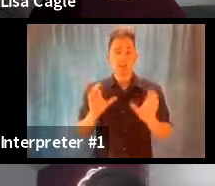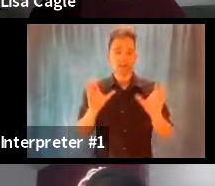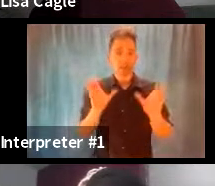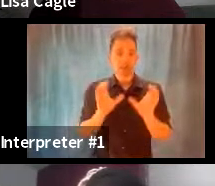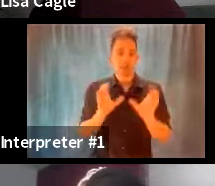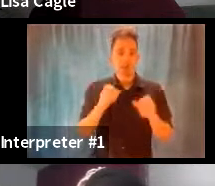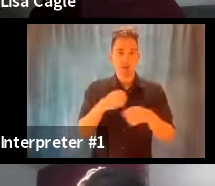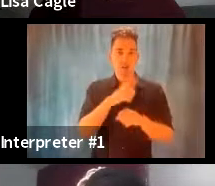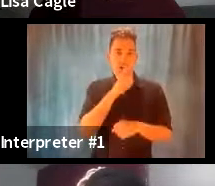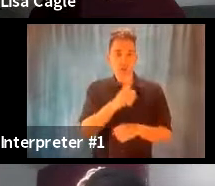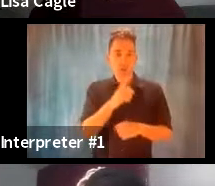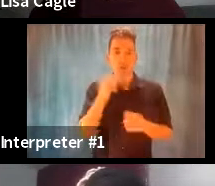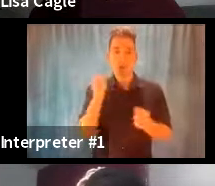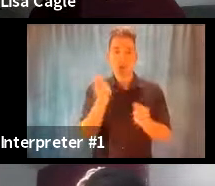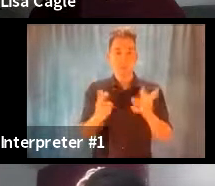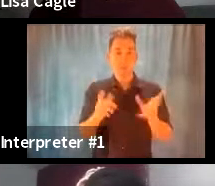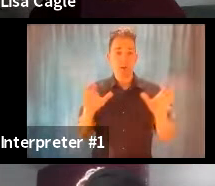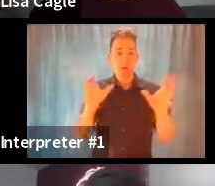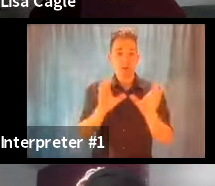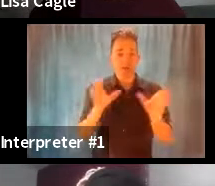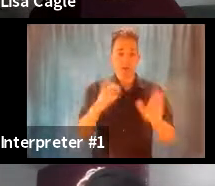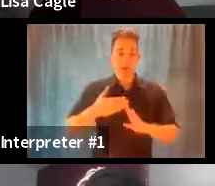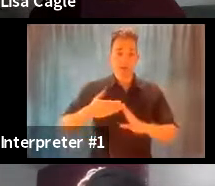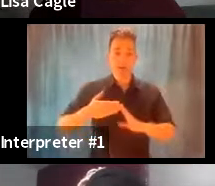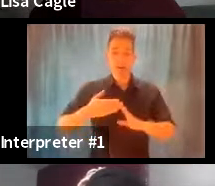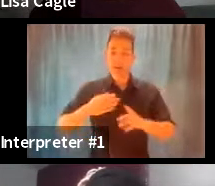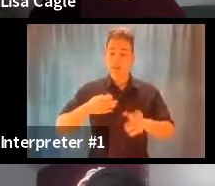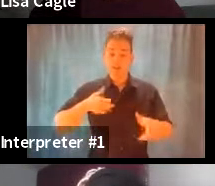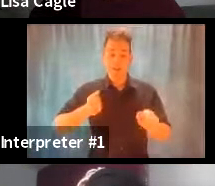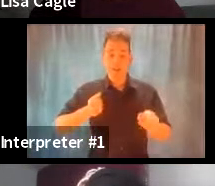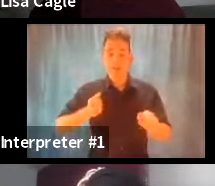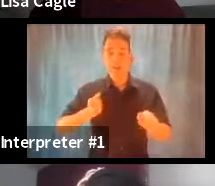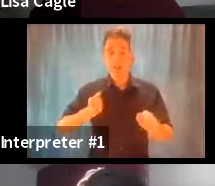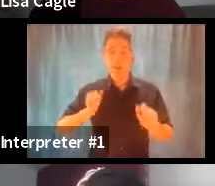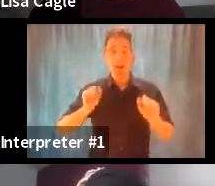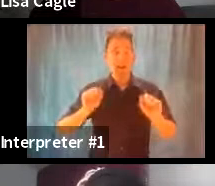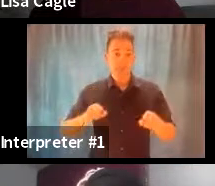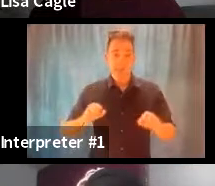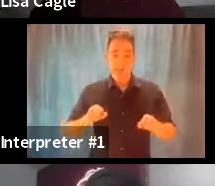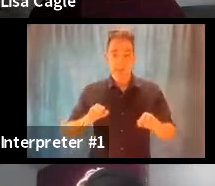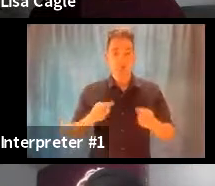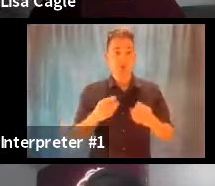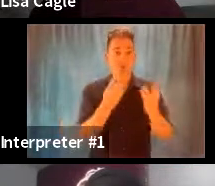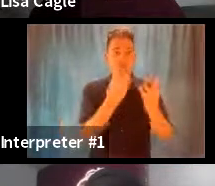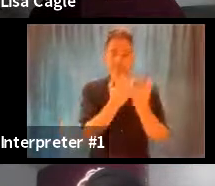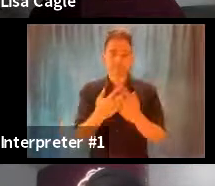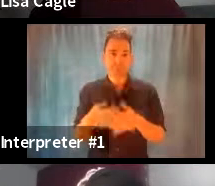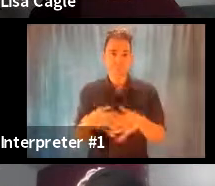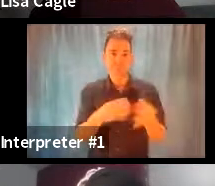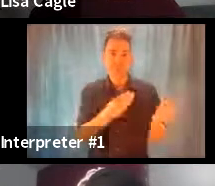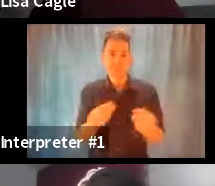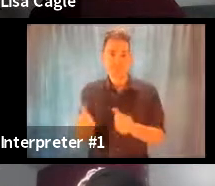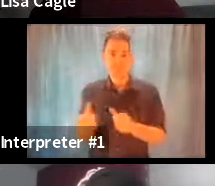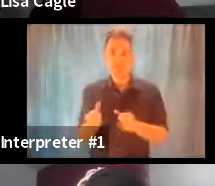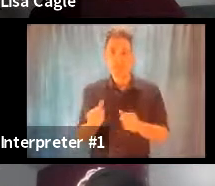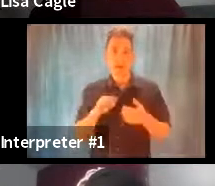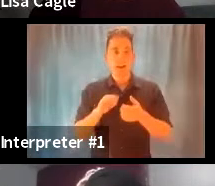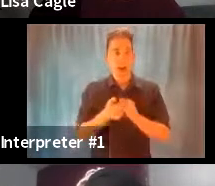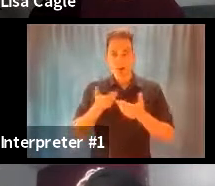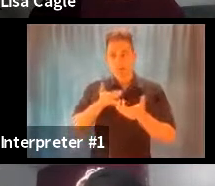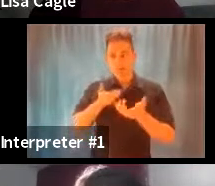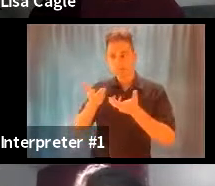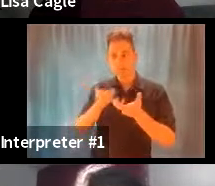sure we get people certified as quickly and as seamlessly as possible, and how we engage the local